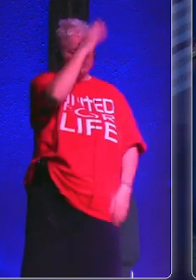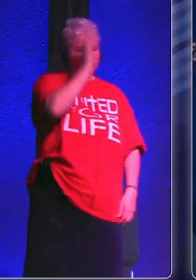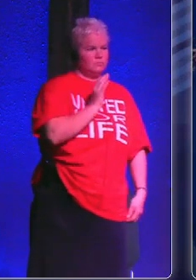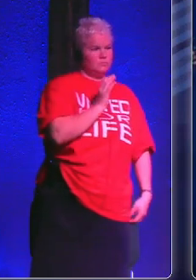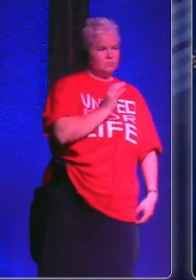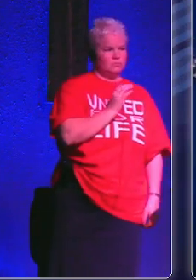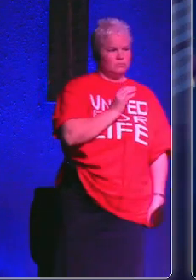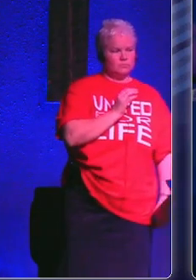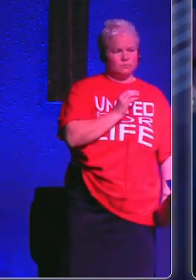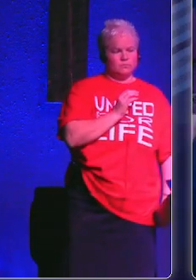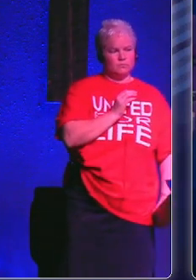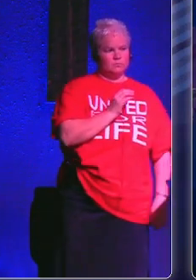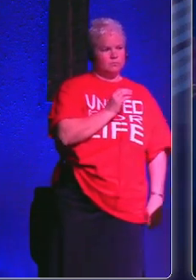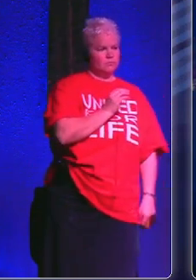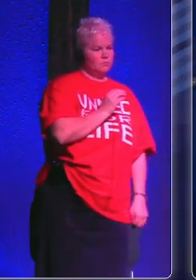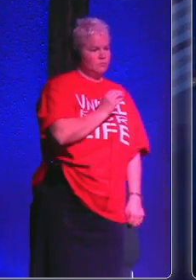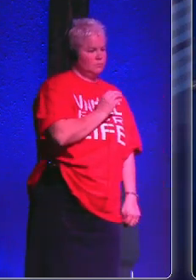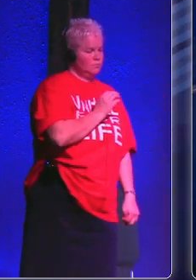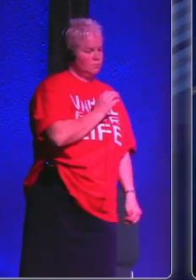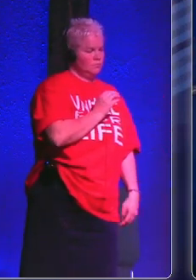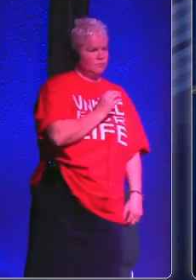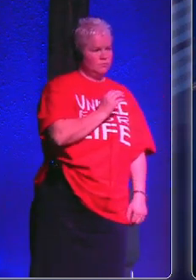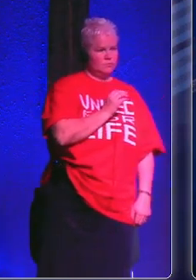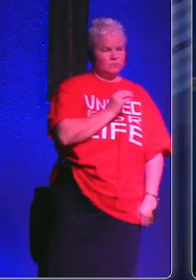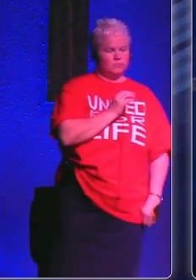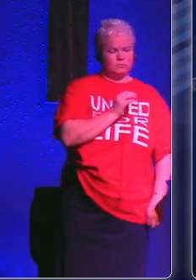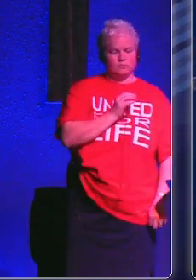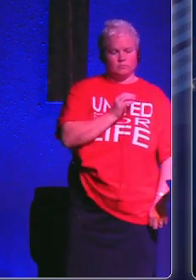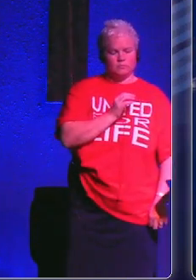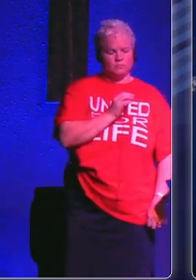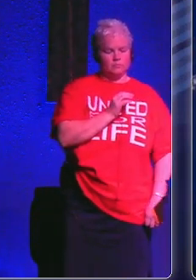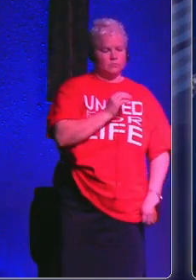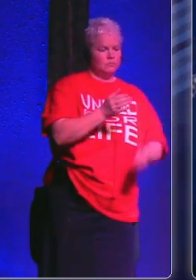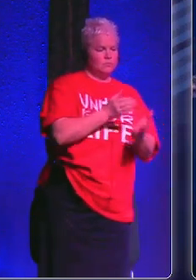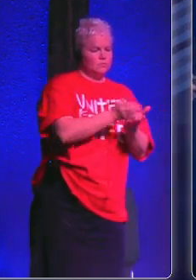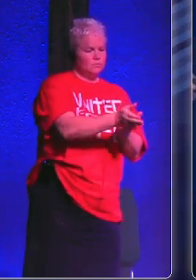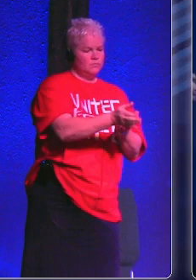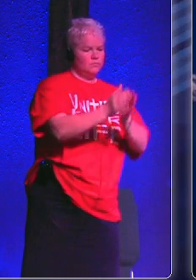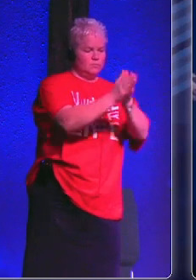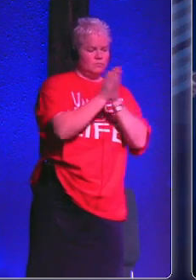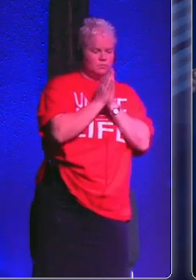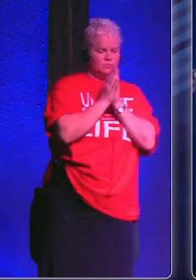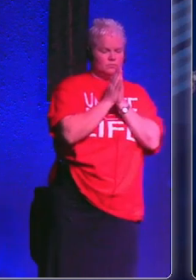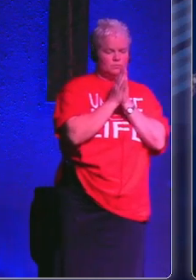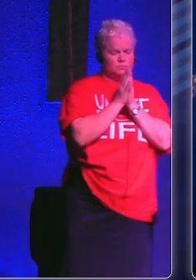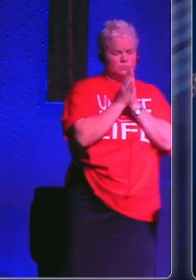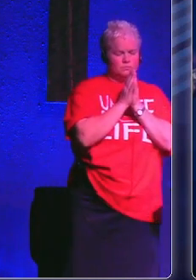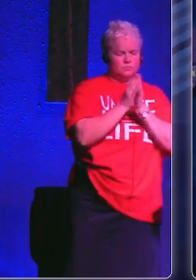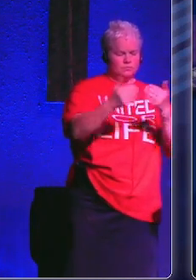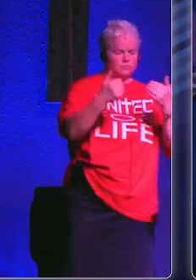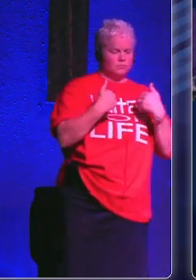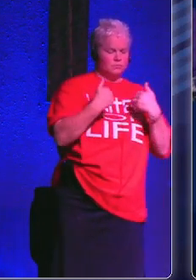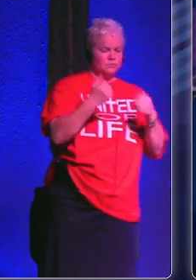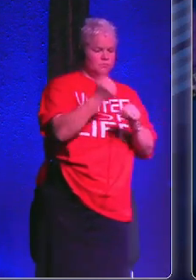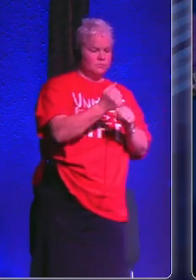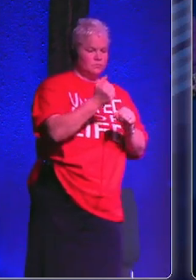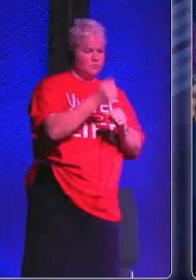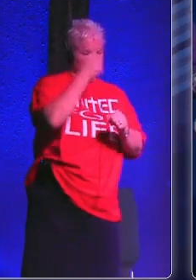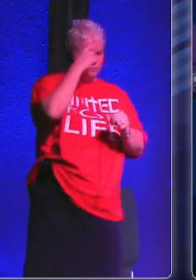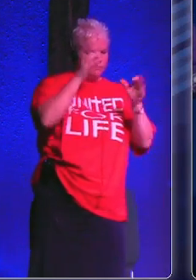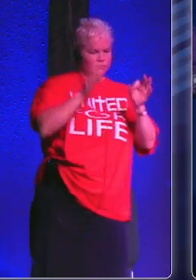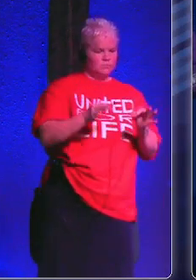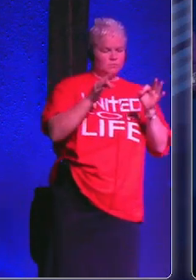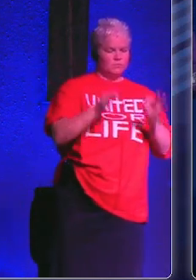then God, through the Holy Spirit, is going to give you an honest answer. And with that answer, then you have to make the